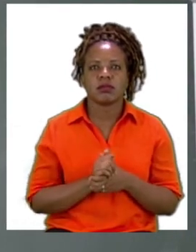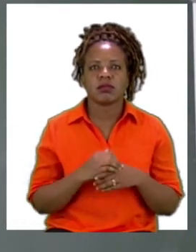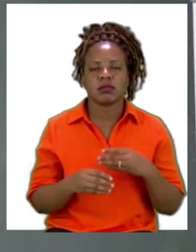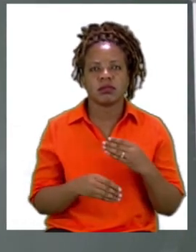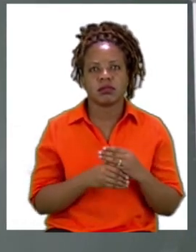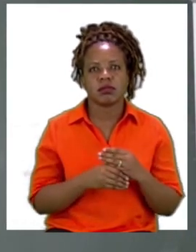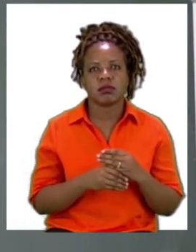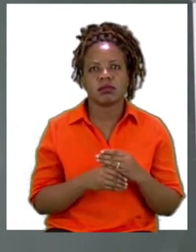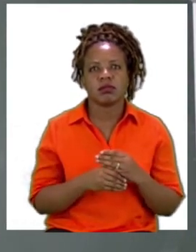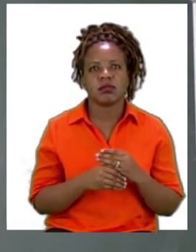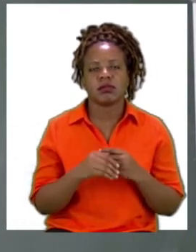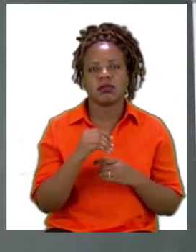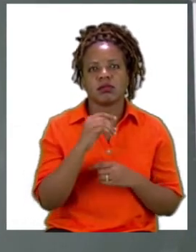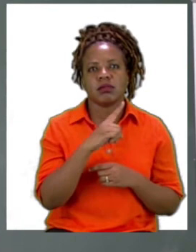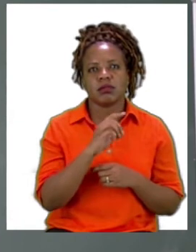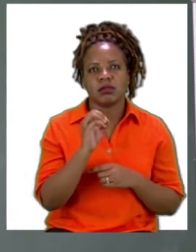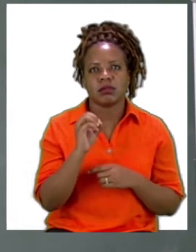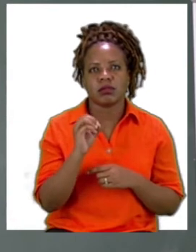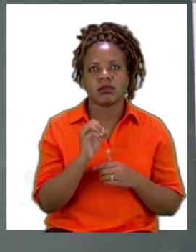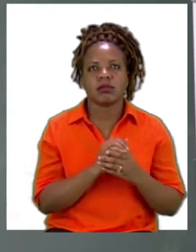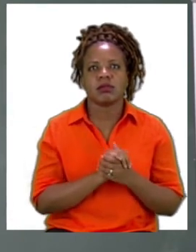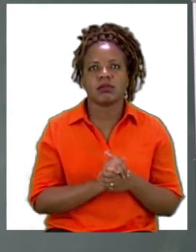plus 10.